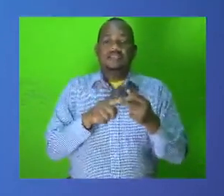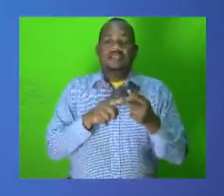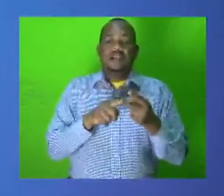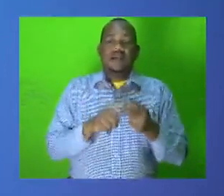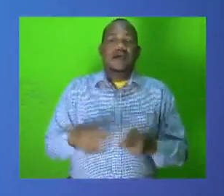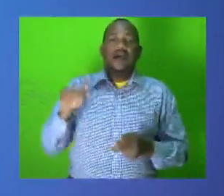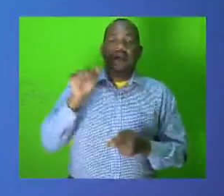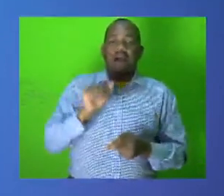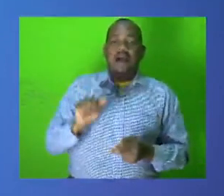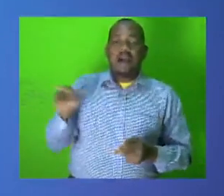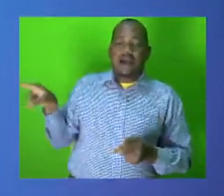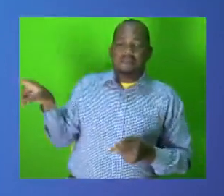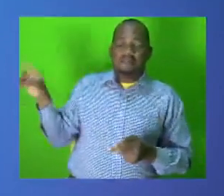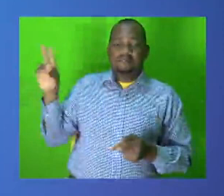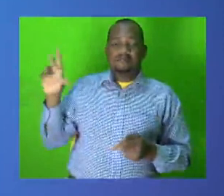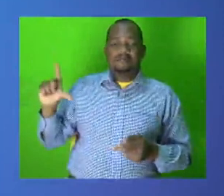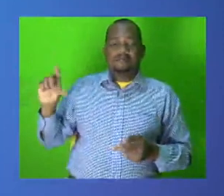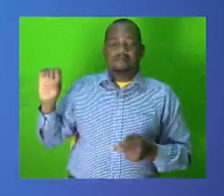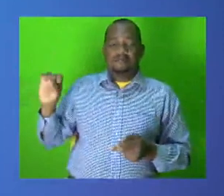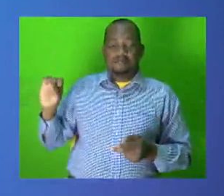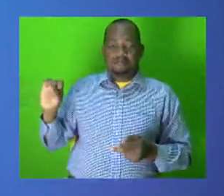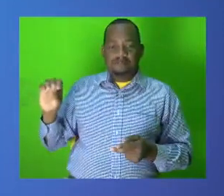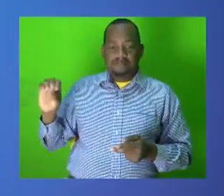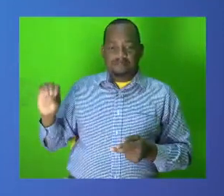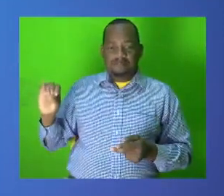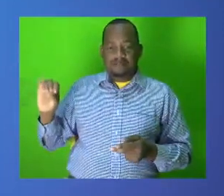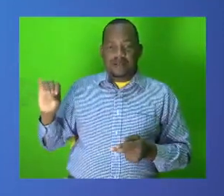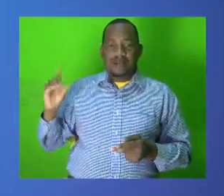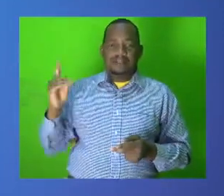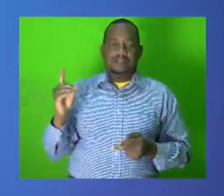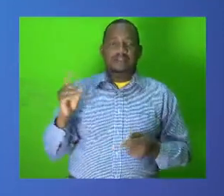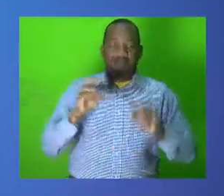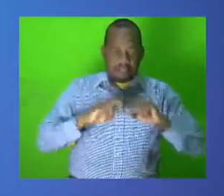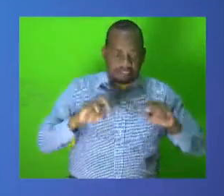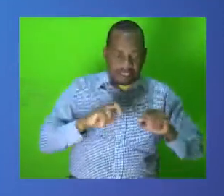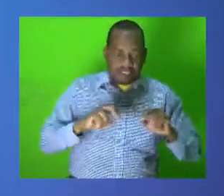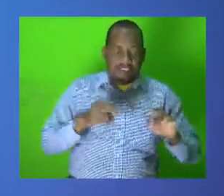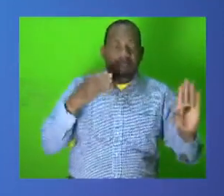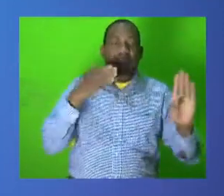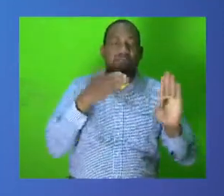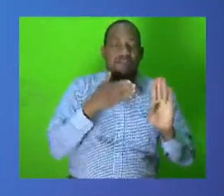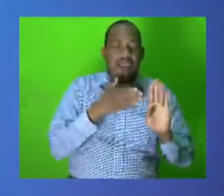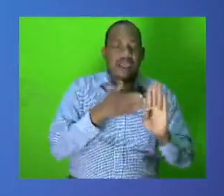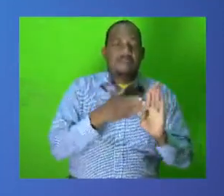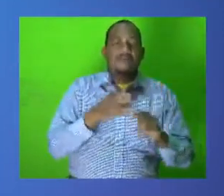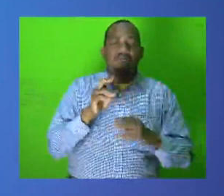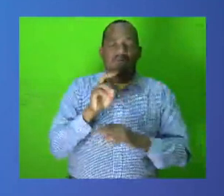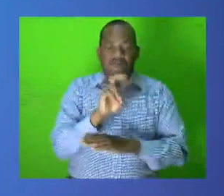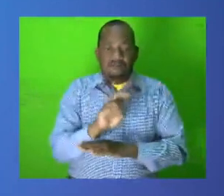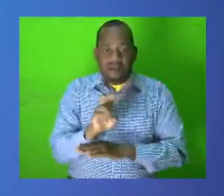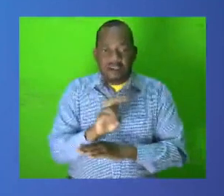research. Is a type of research that aims to find a solution for